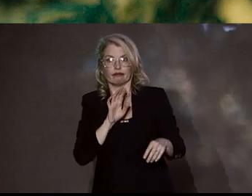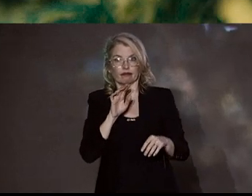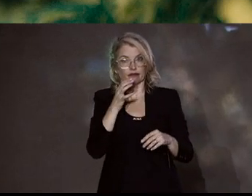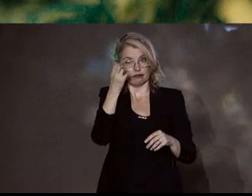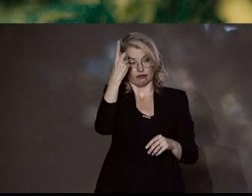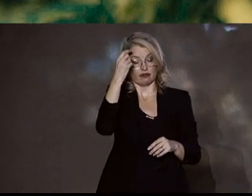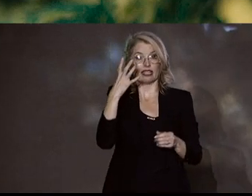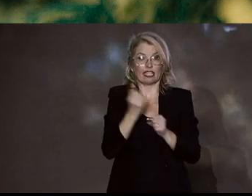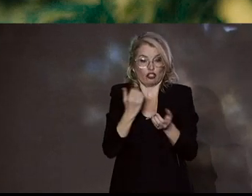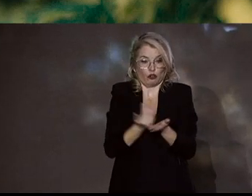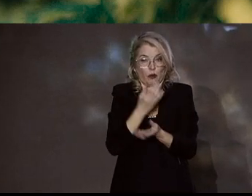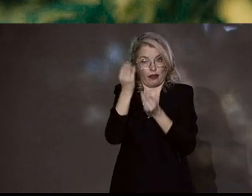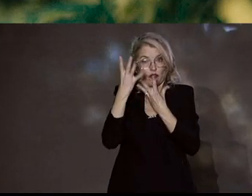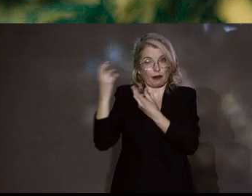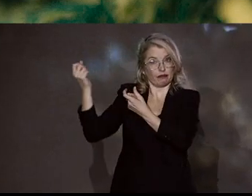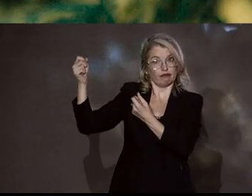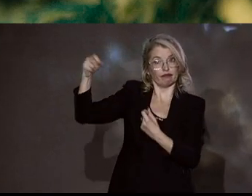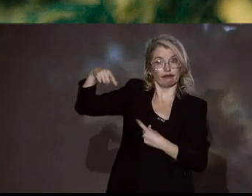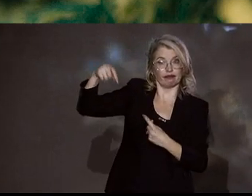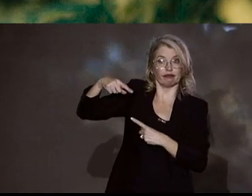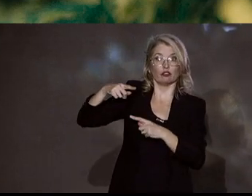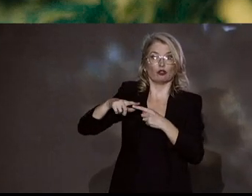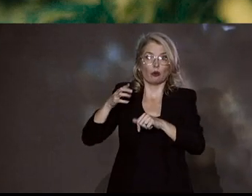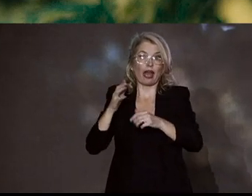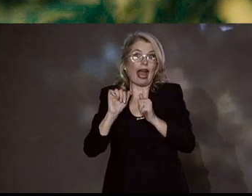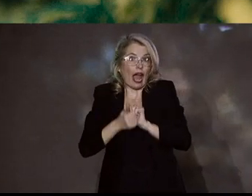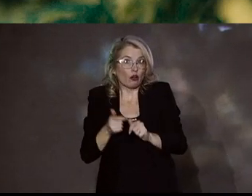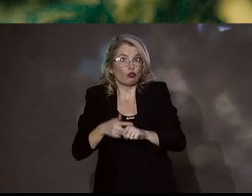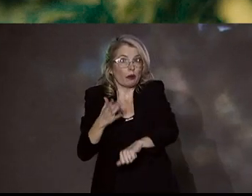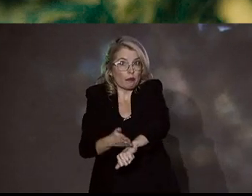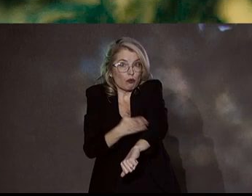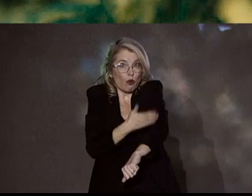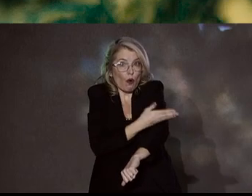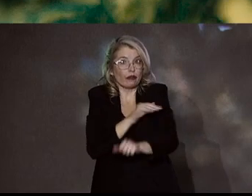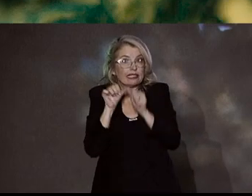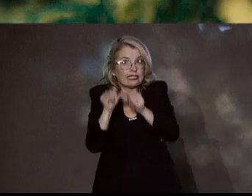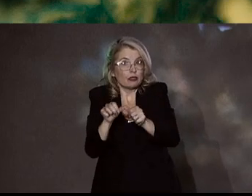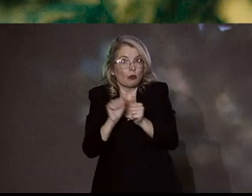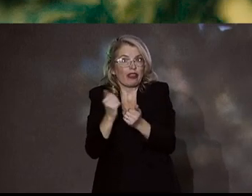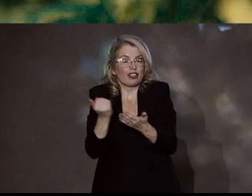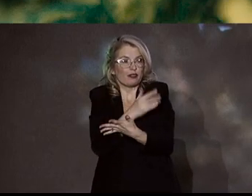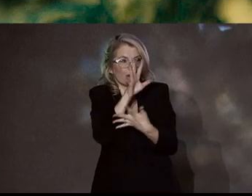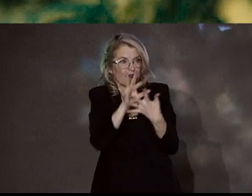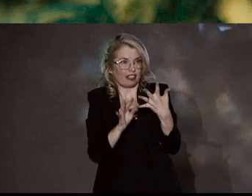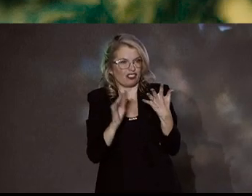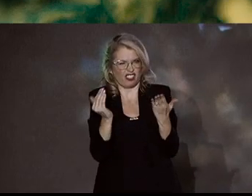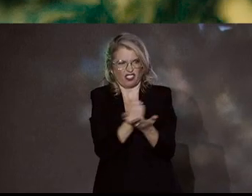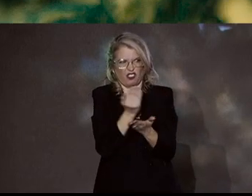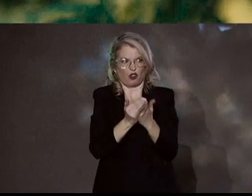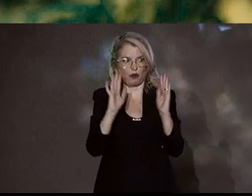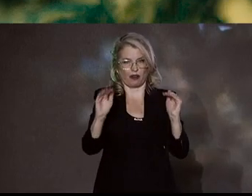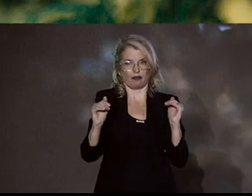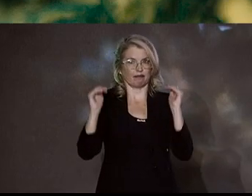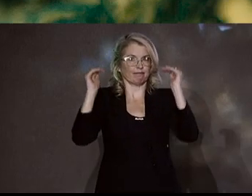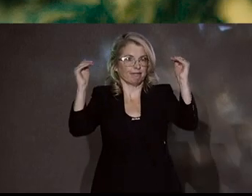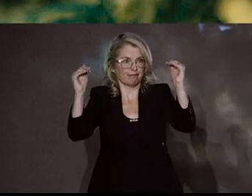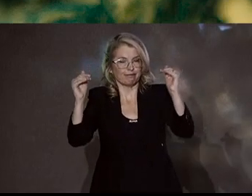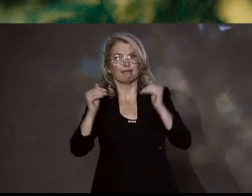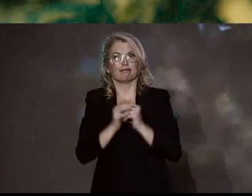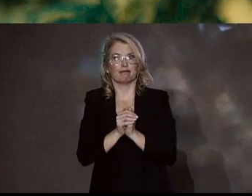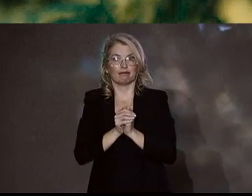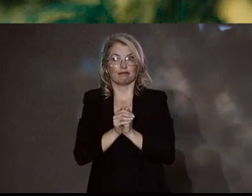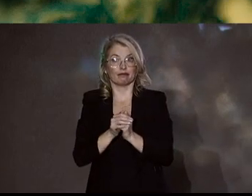get up-to-date information as well as to improve it continuously with new features and upgrades.